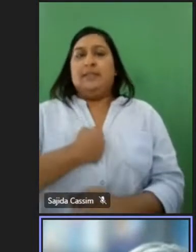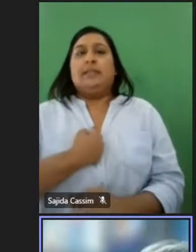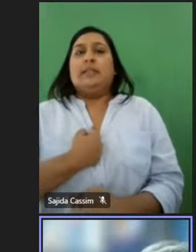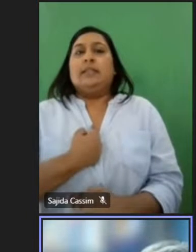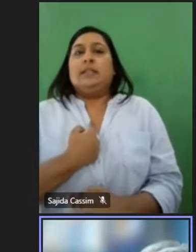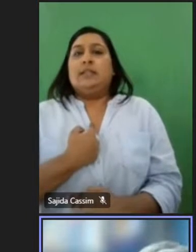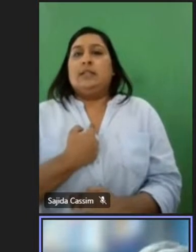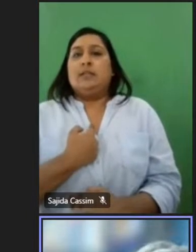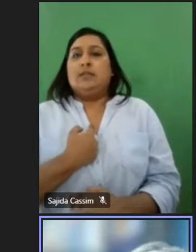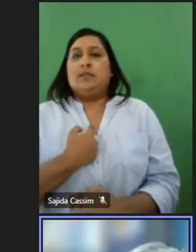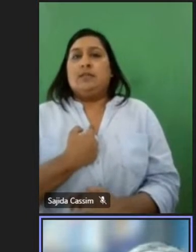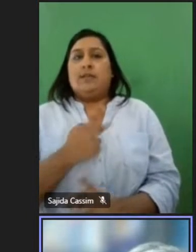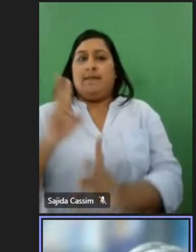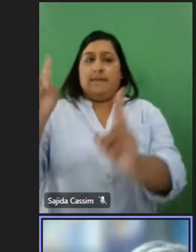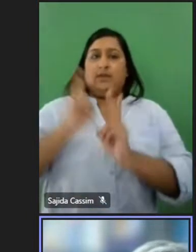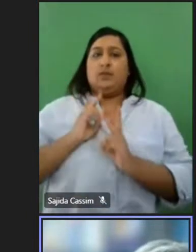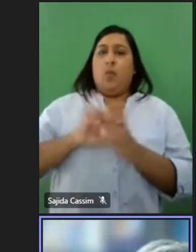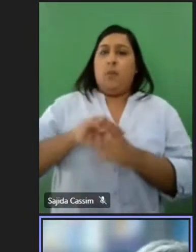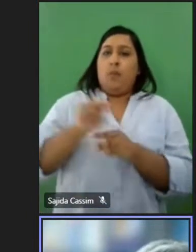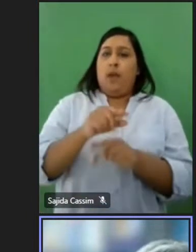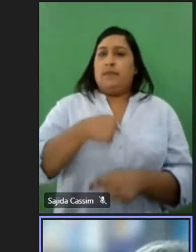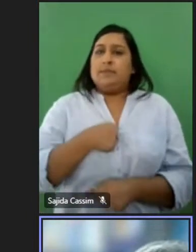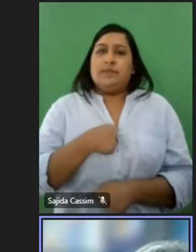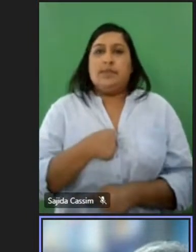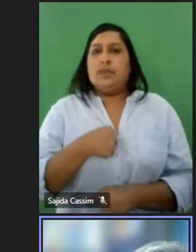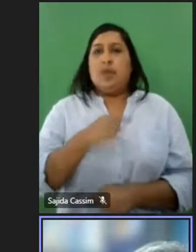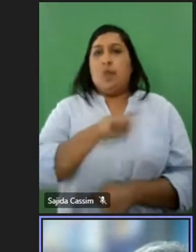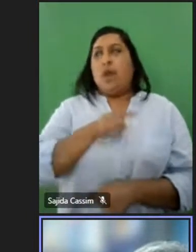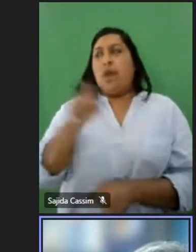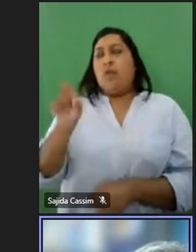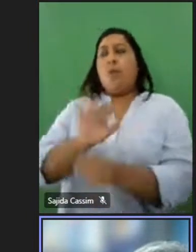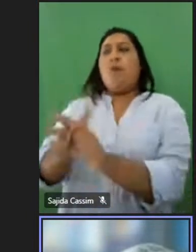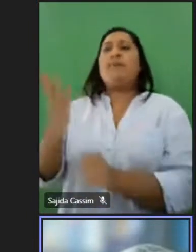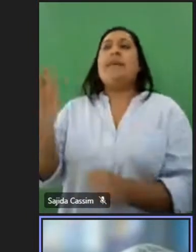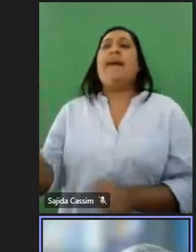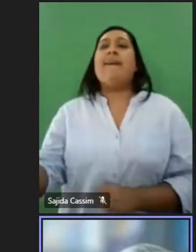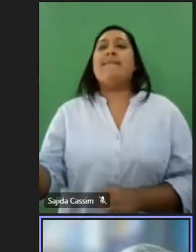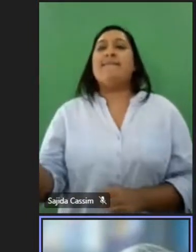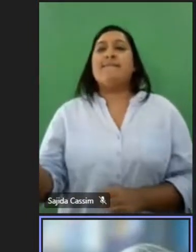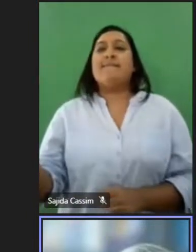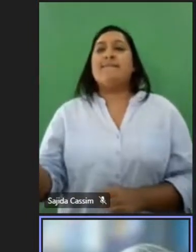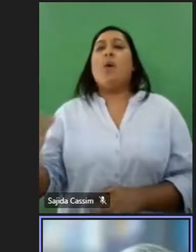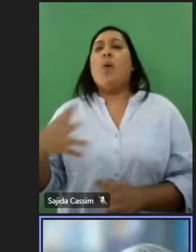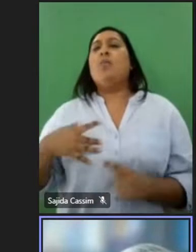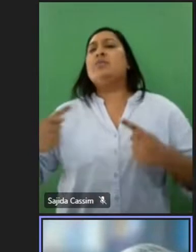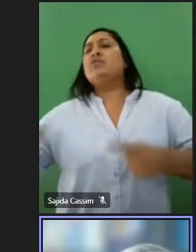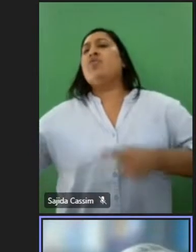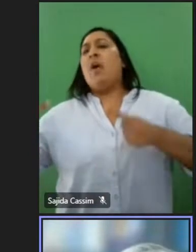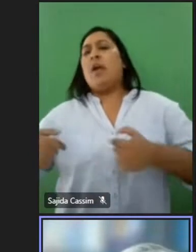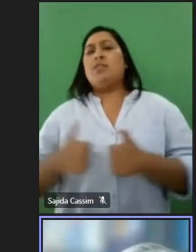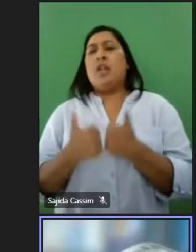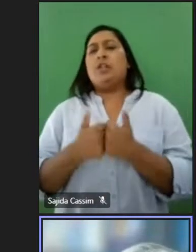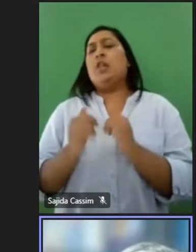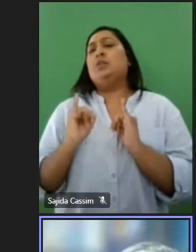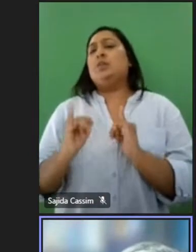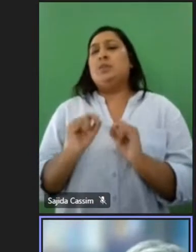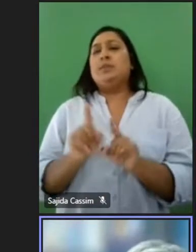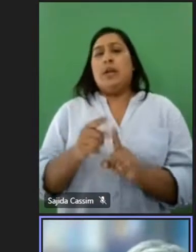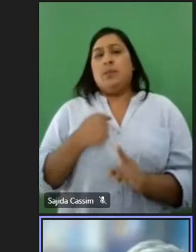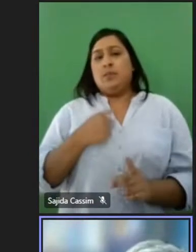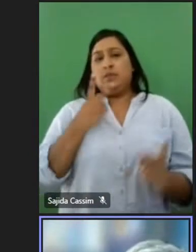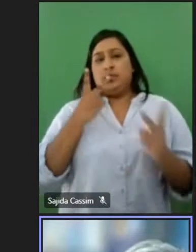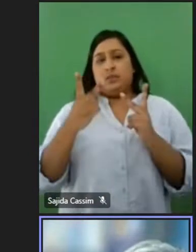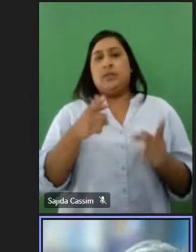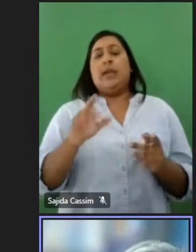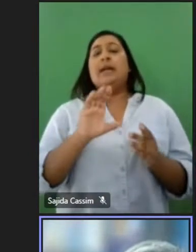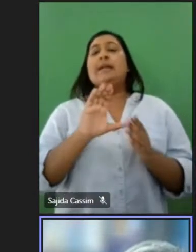come to their houses in case they got COVID-19. So we also found that disability-specific services were